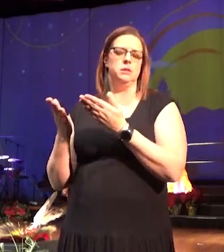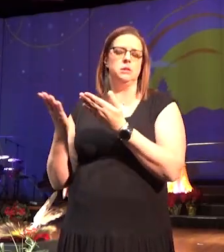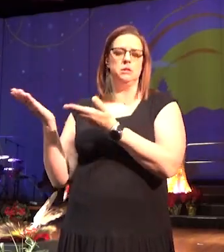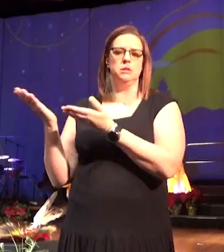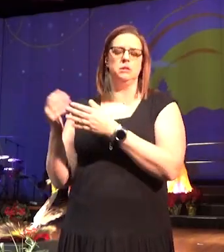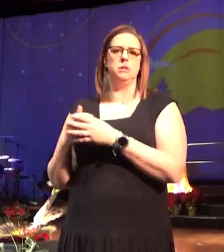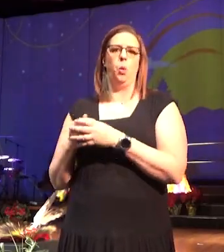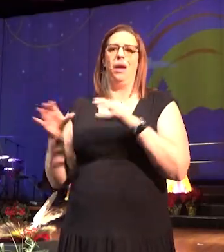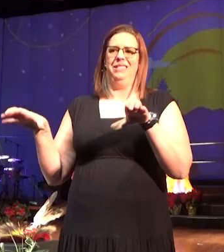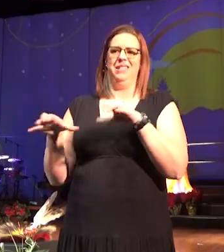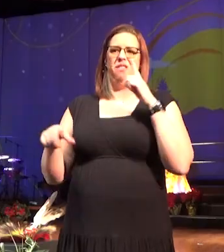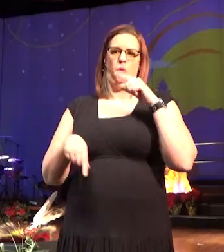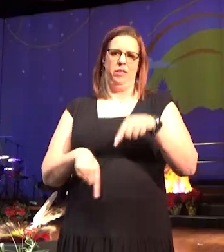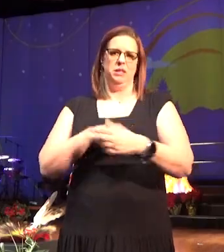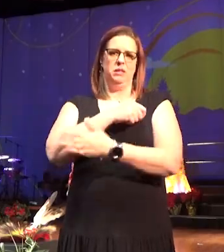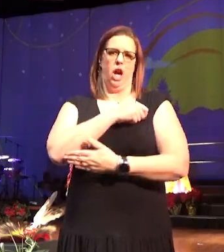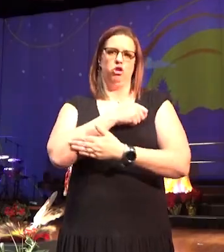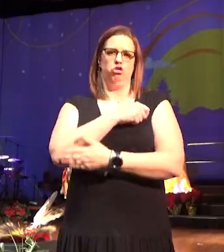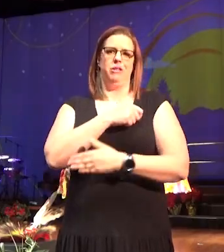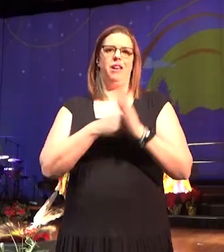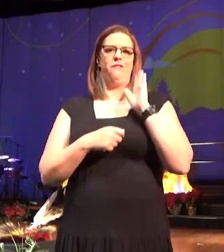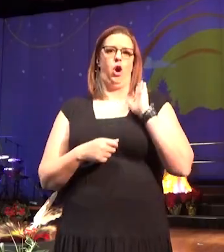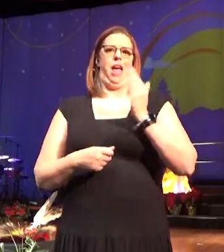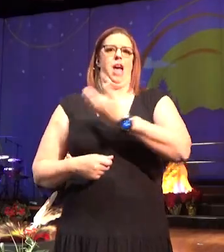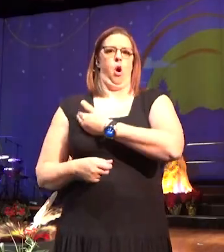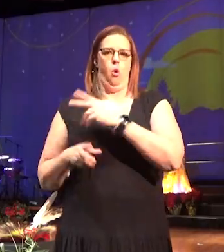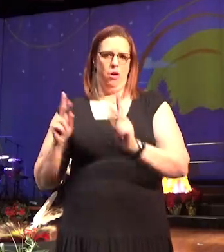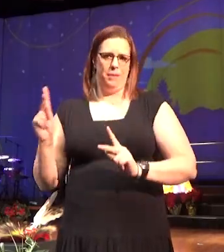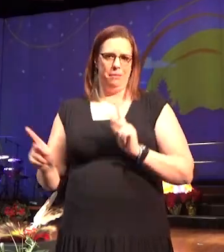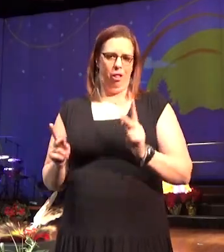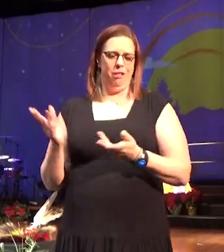done for this country and for our people.